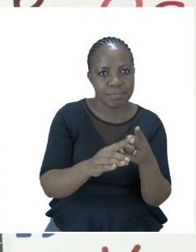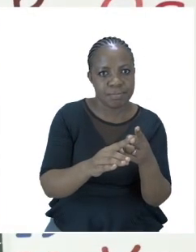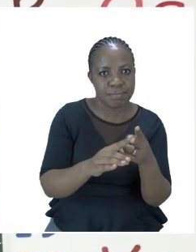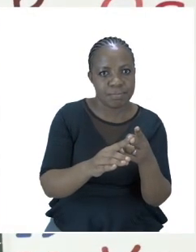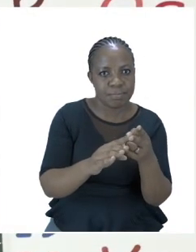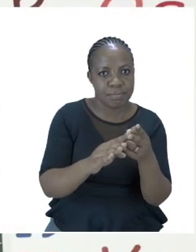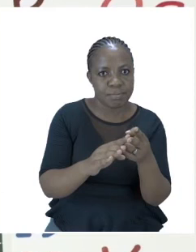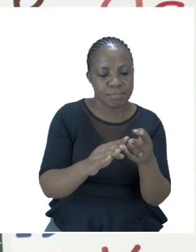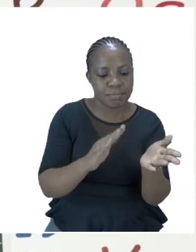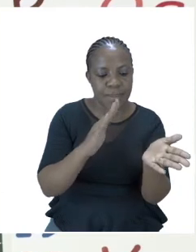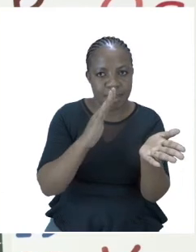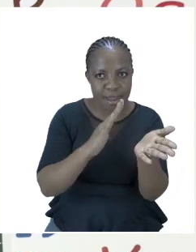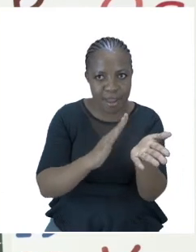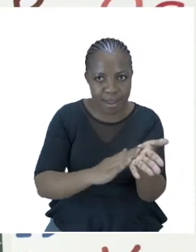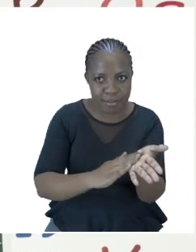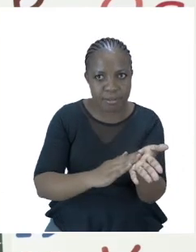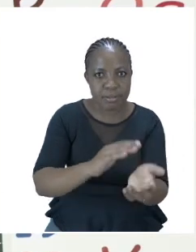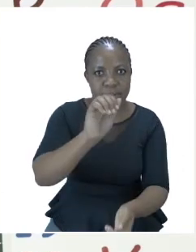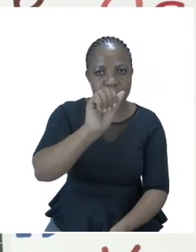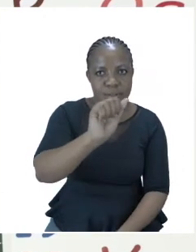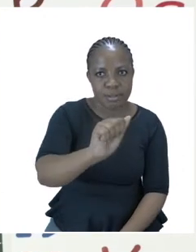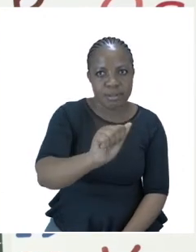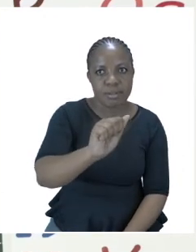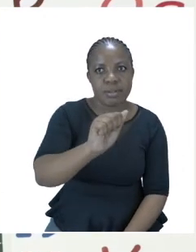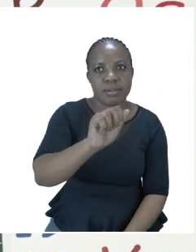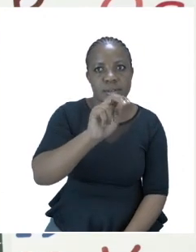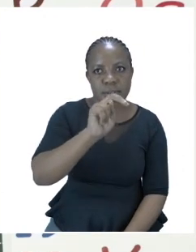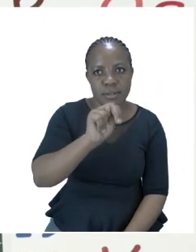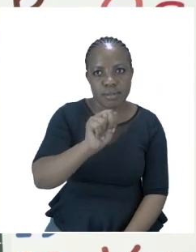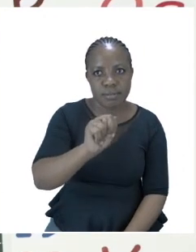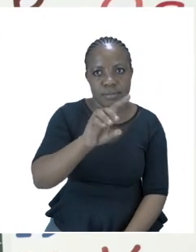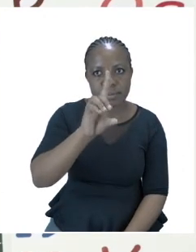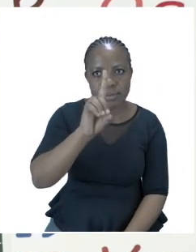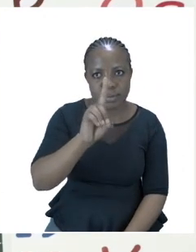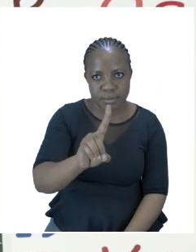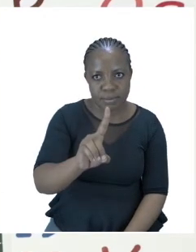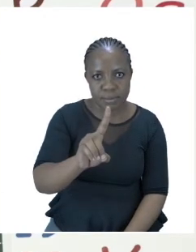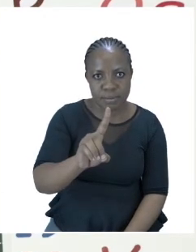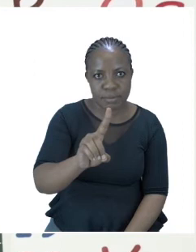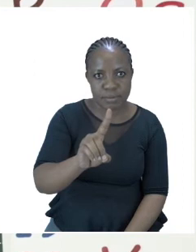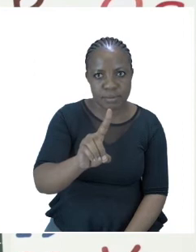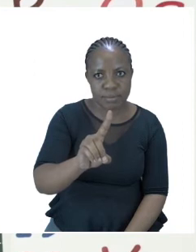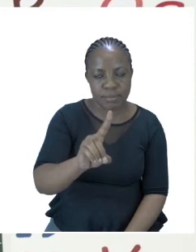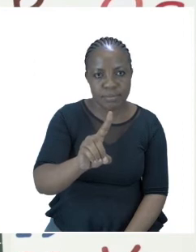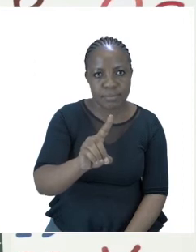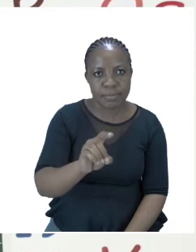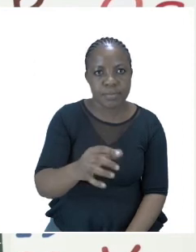Then, the next example that you have is the word for